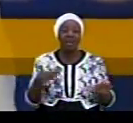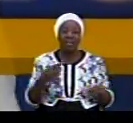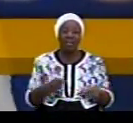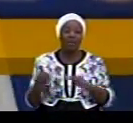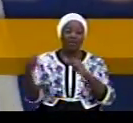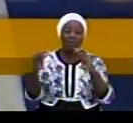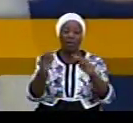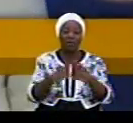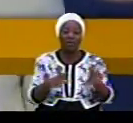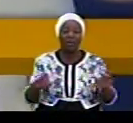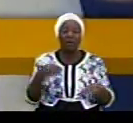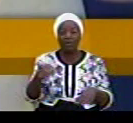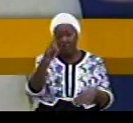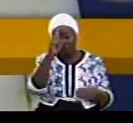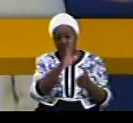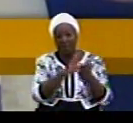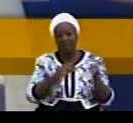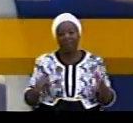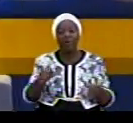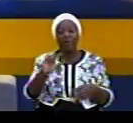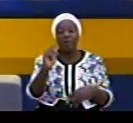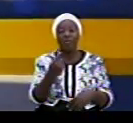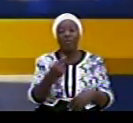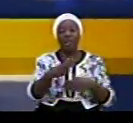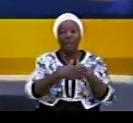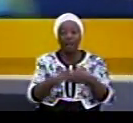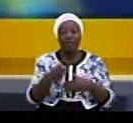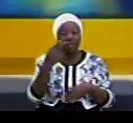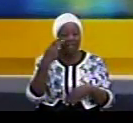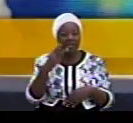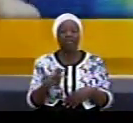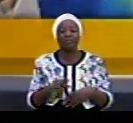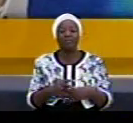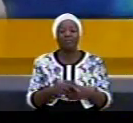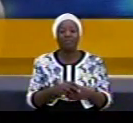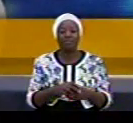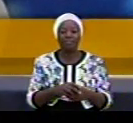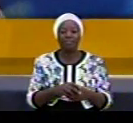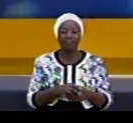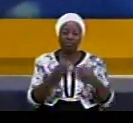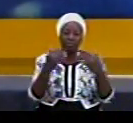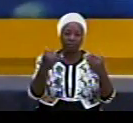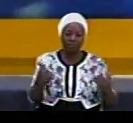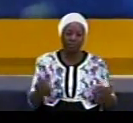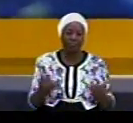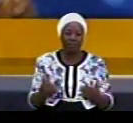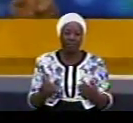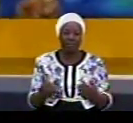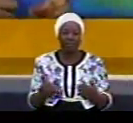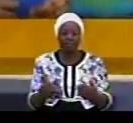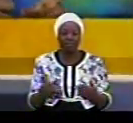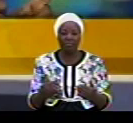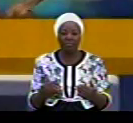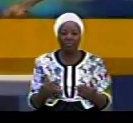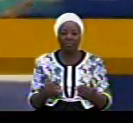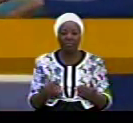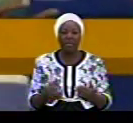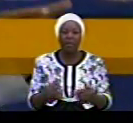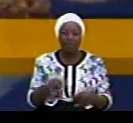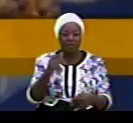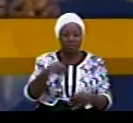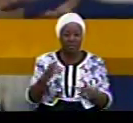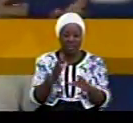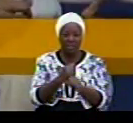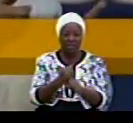of believing only after seeing. Now, take on Thomas again